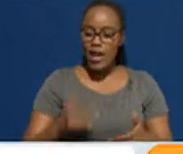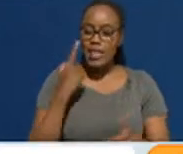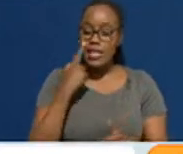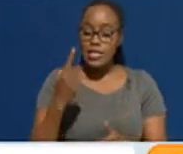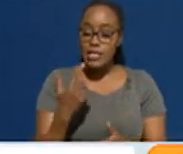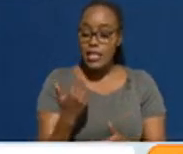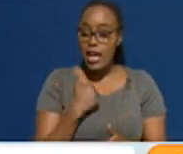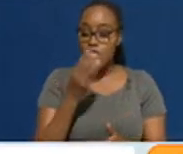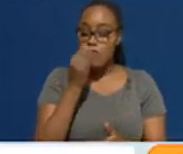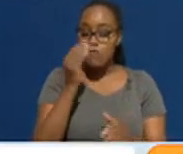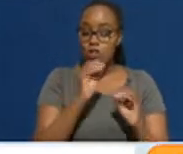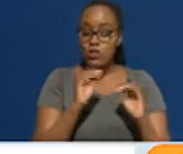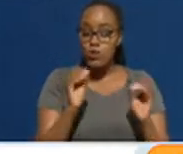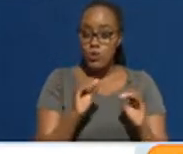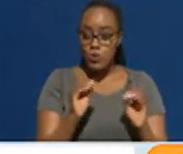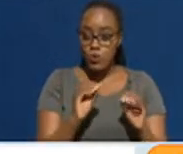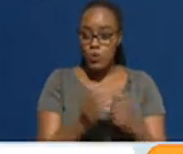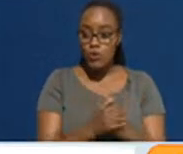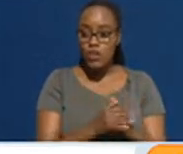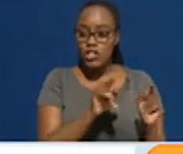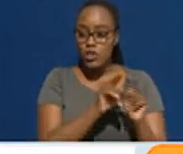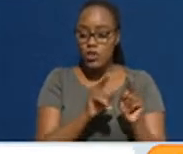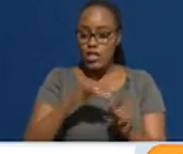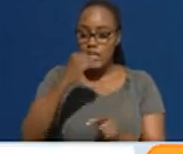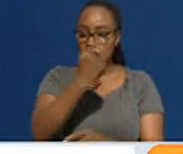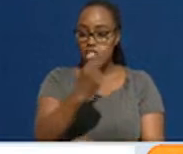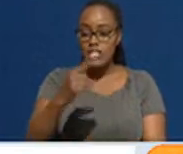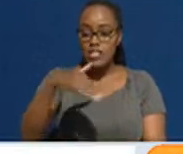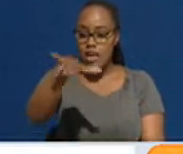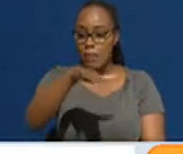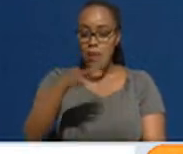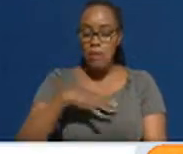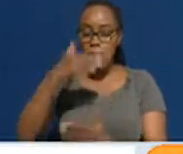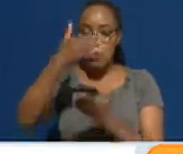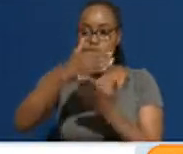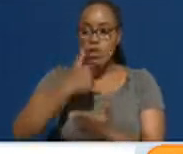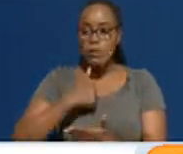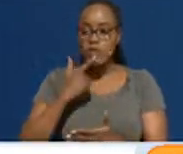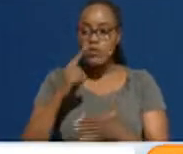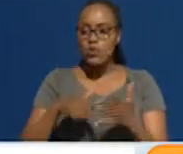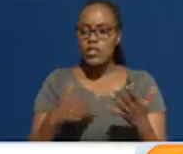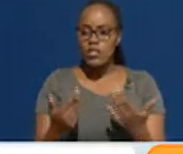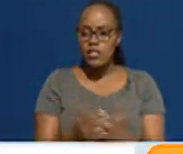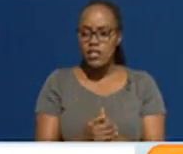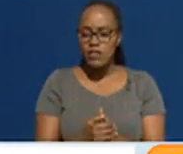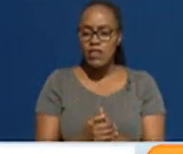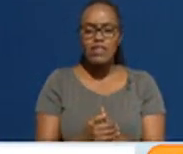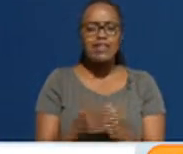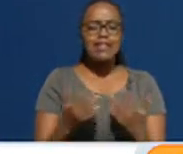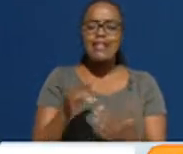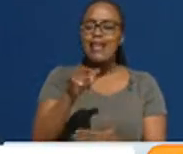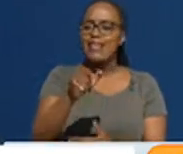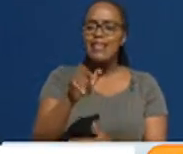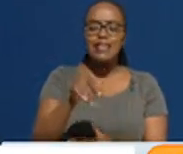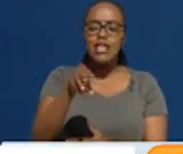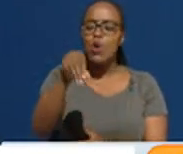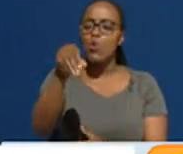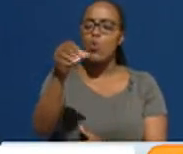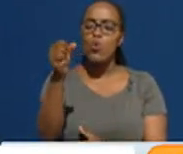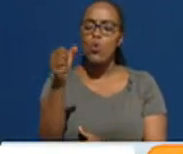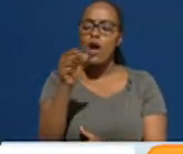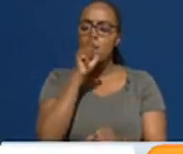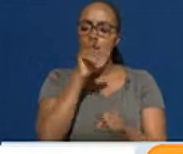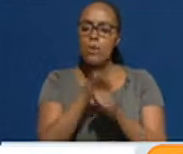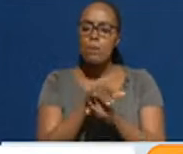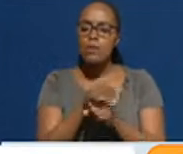rain. They are not going to see rain. And in every place, people stopped me and told me, where is this unga that we were